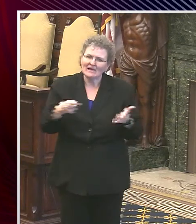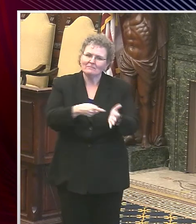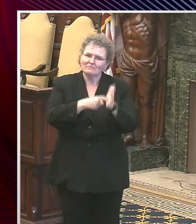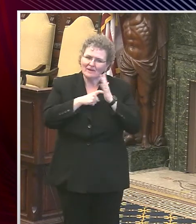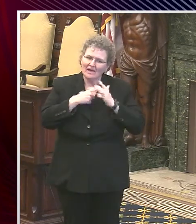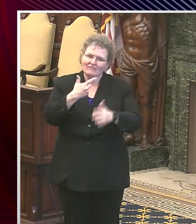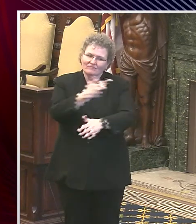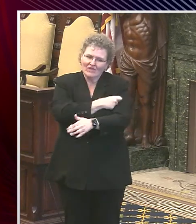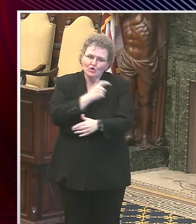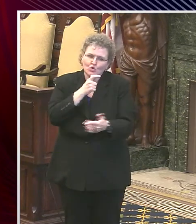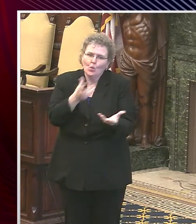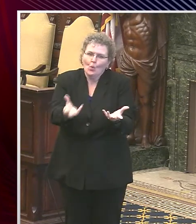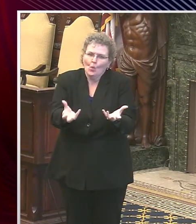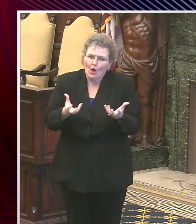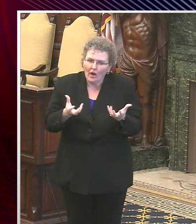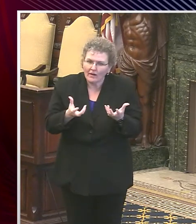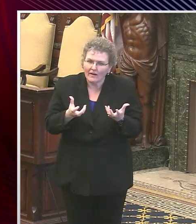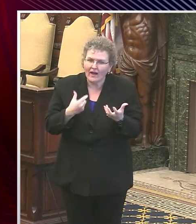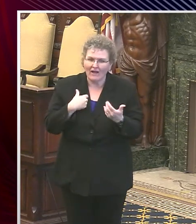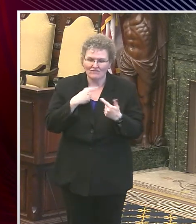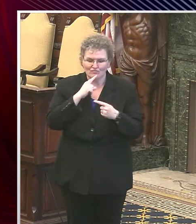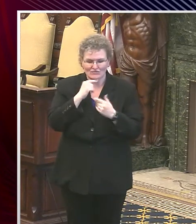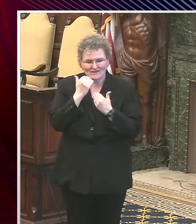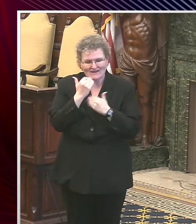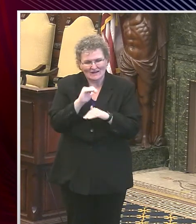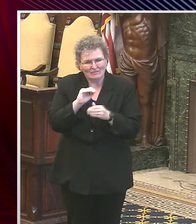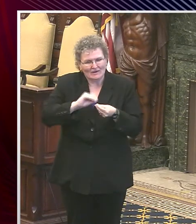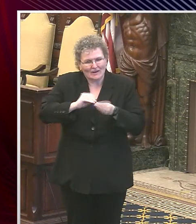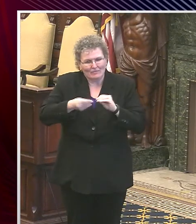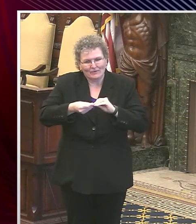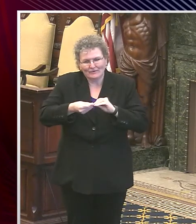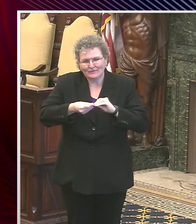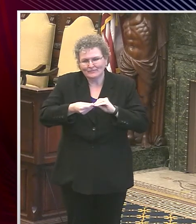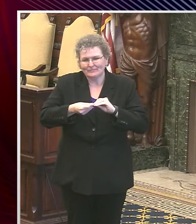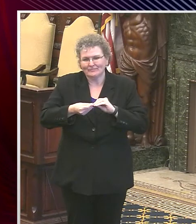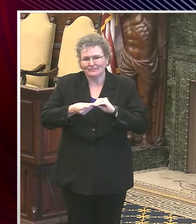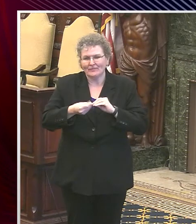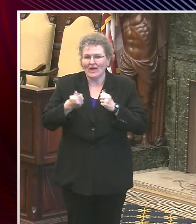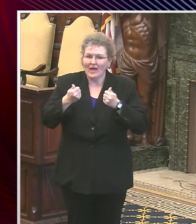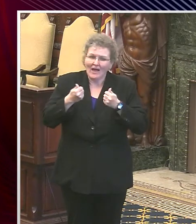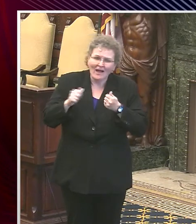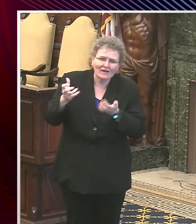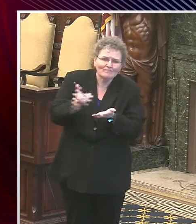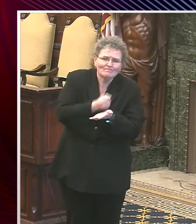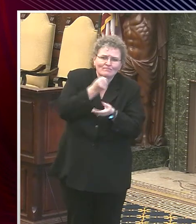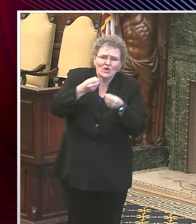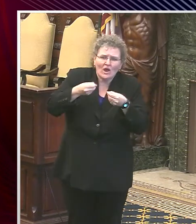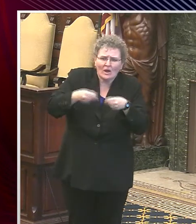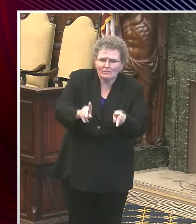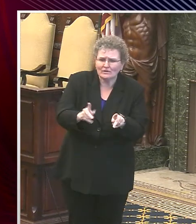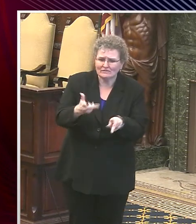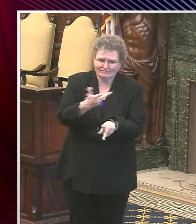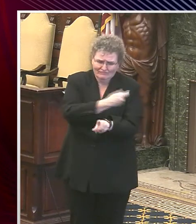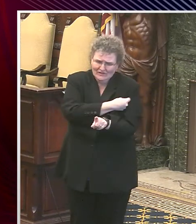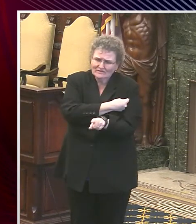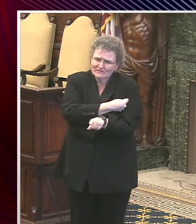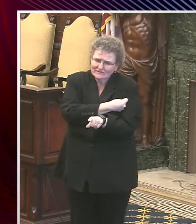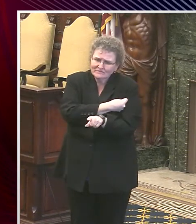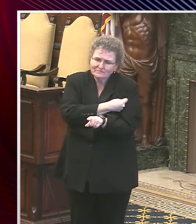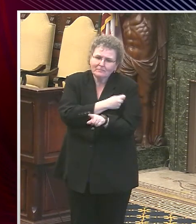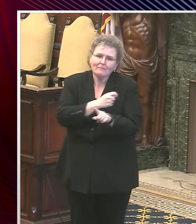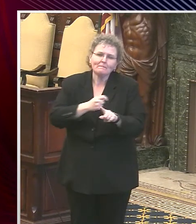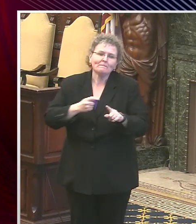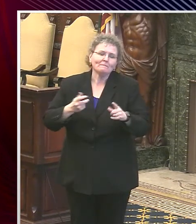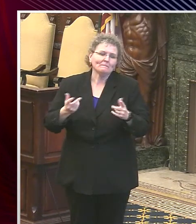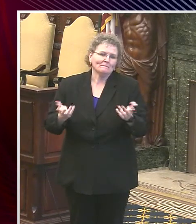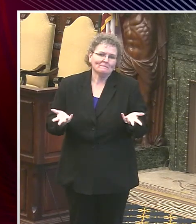so much capacity we have to deliver vaccines. And so any opportunity you have for vaccination is going to be oversubscribed.